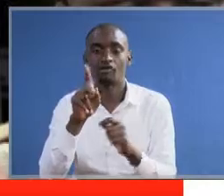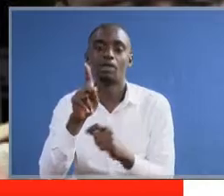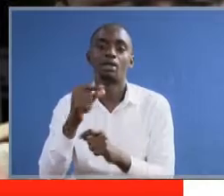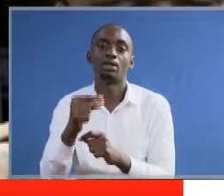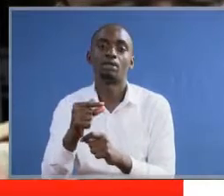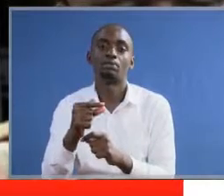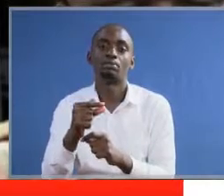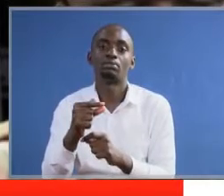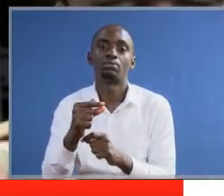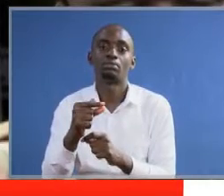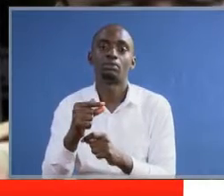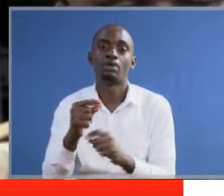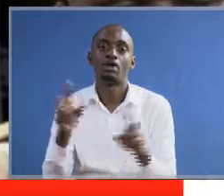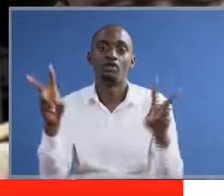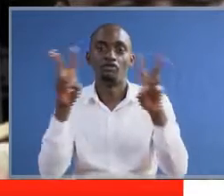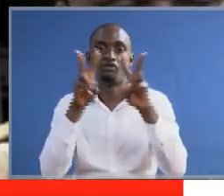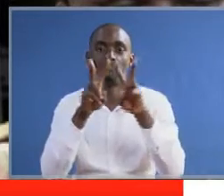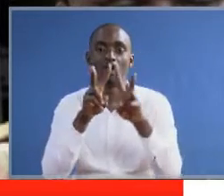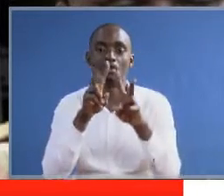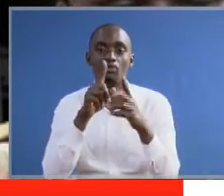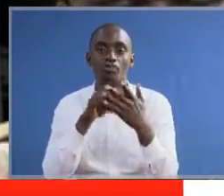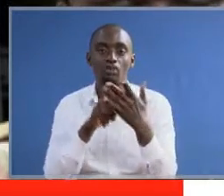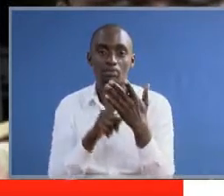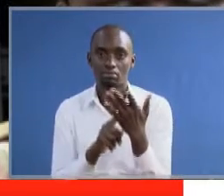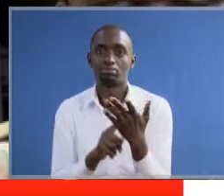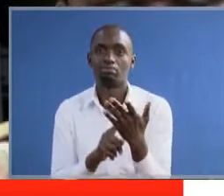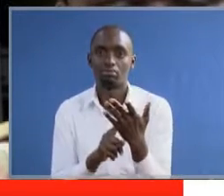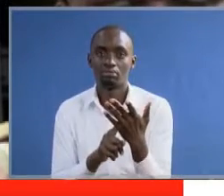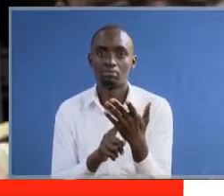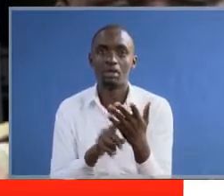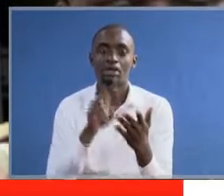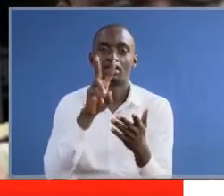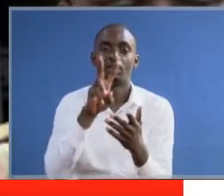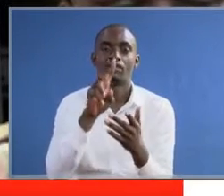value of the tusks,